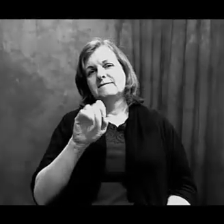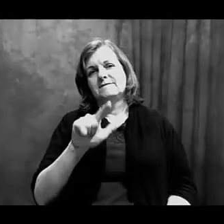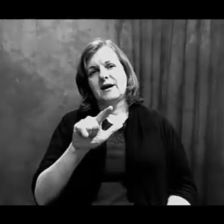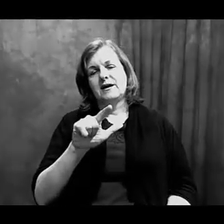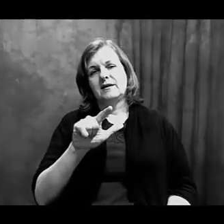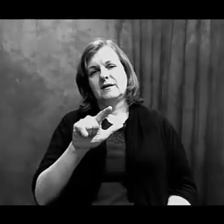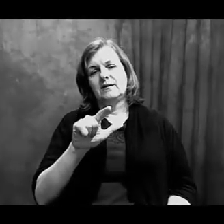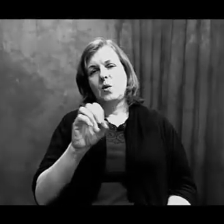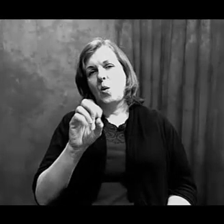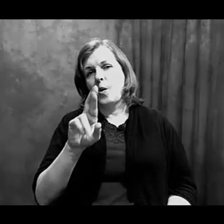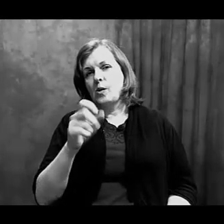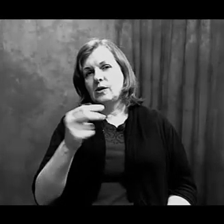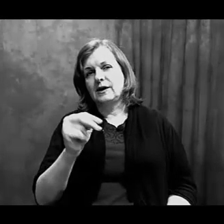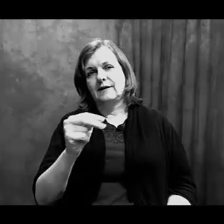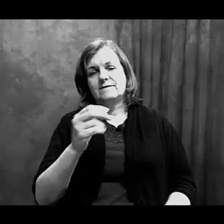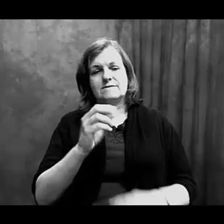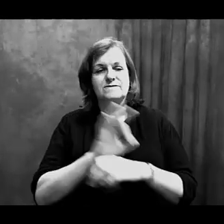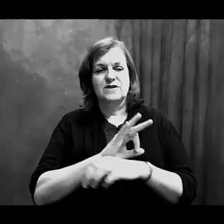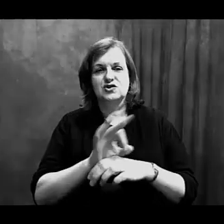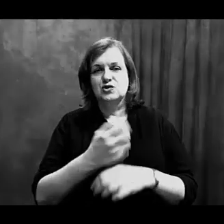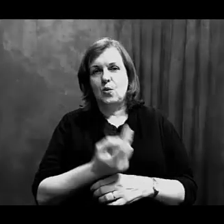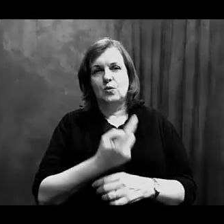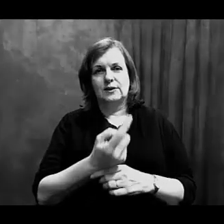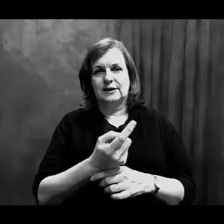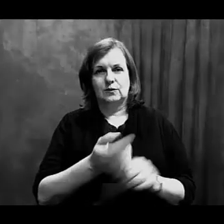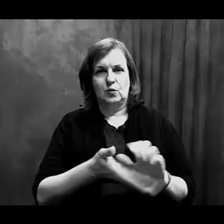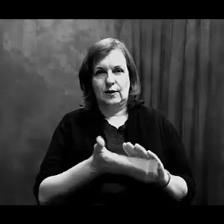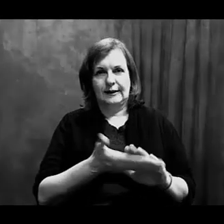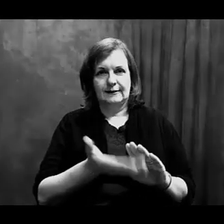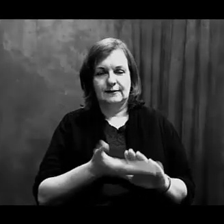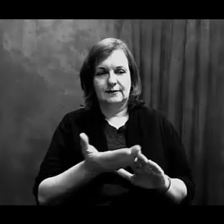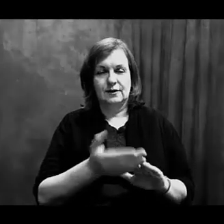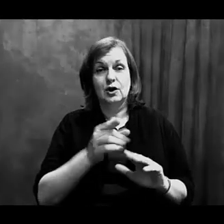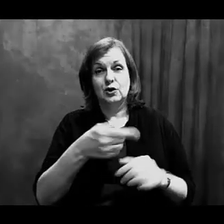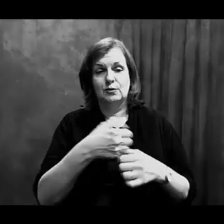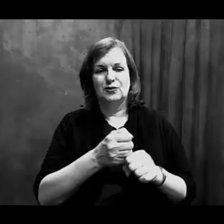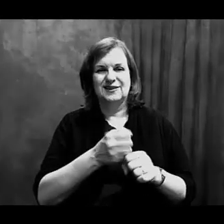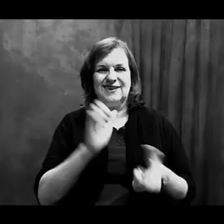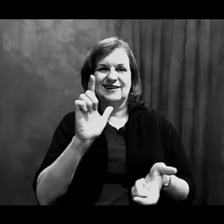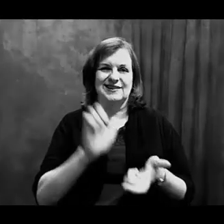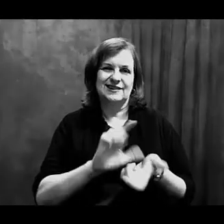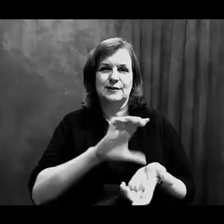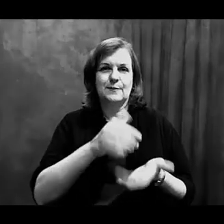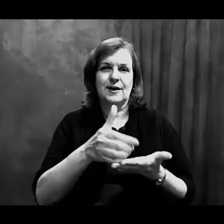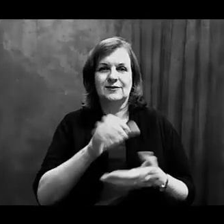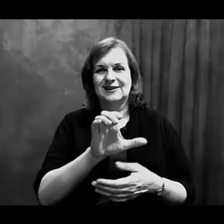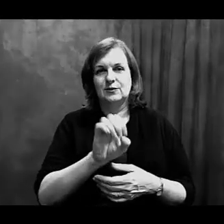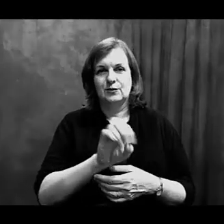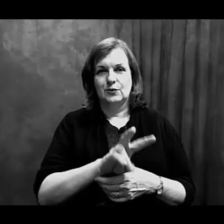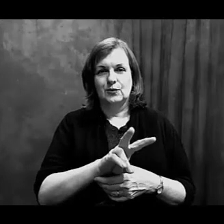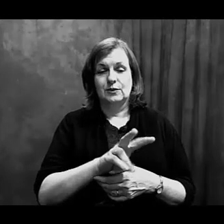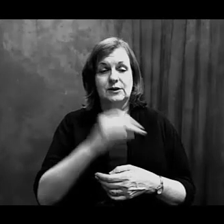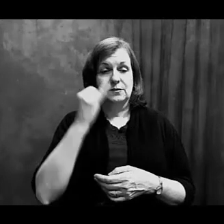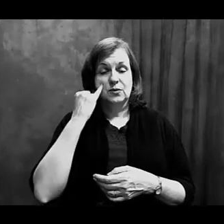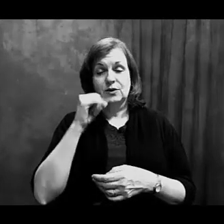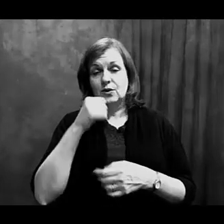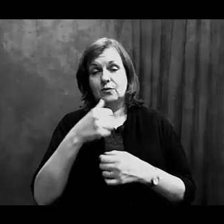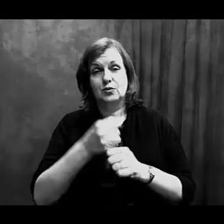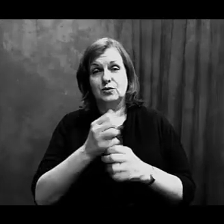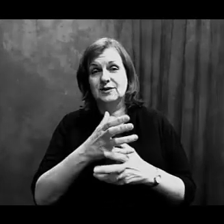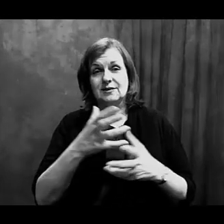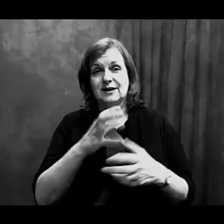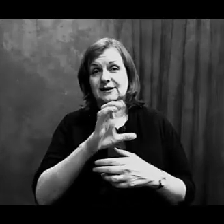function maintenance, and that's it. So you're actually producing lower CO2 levels. If you produce